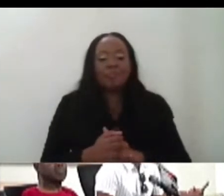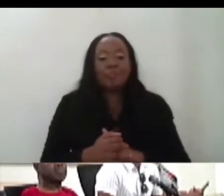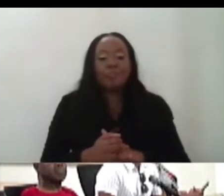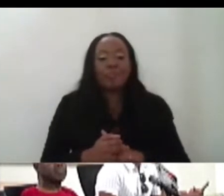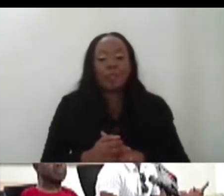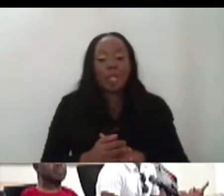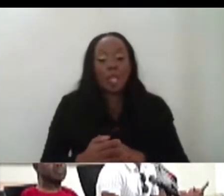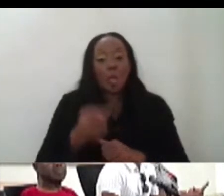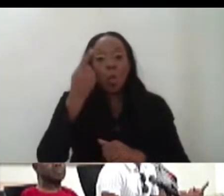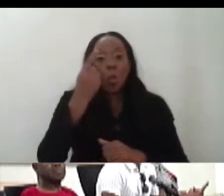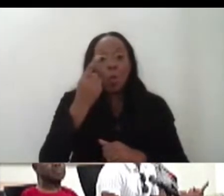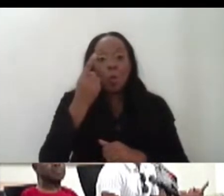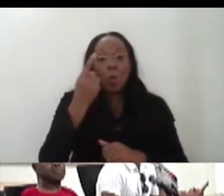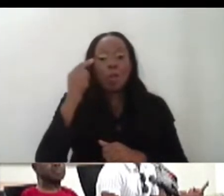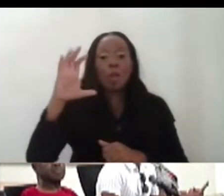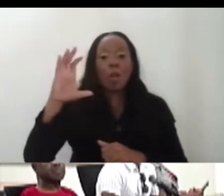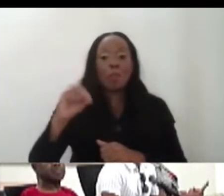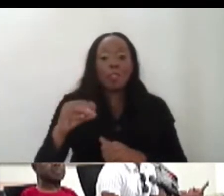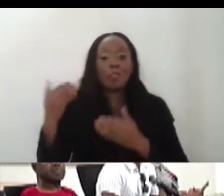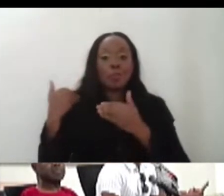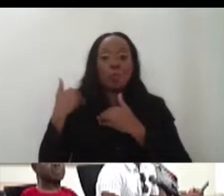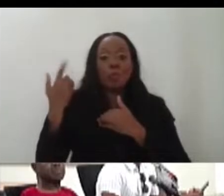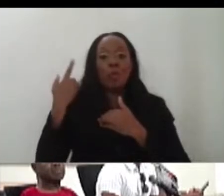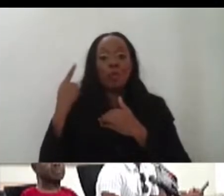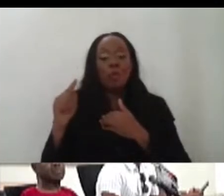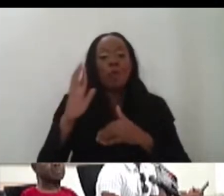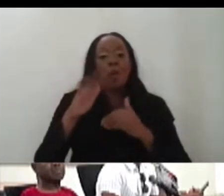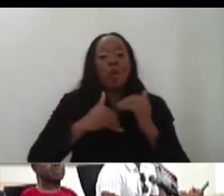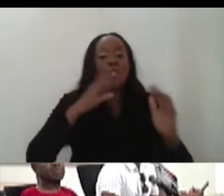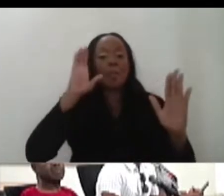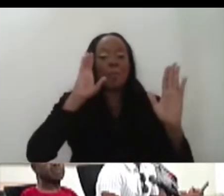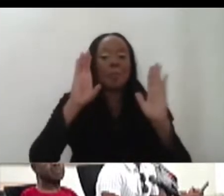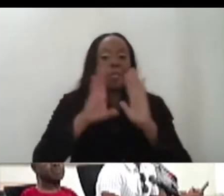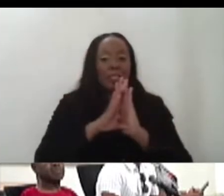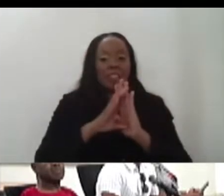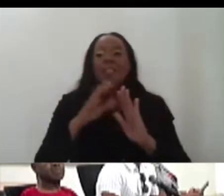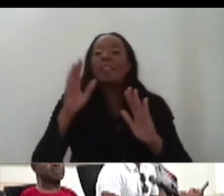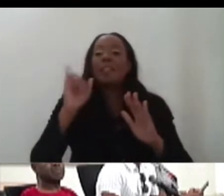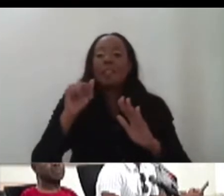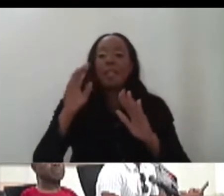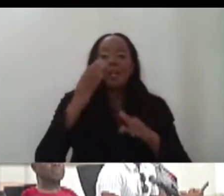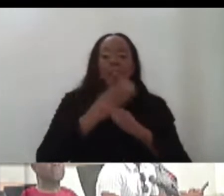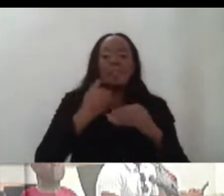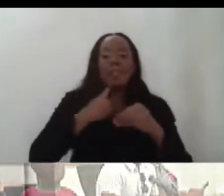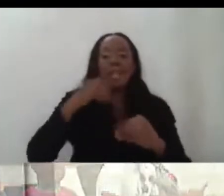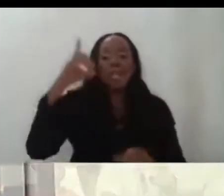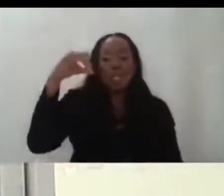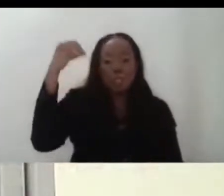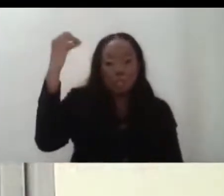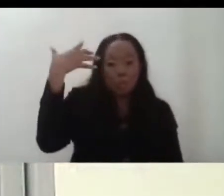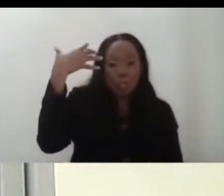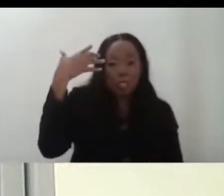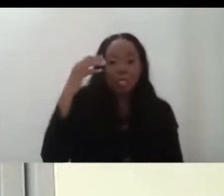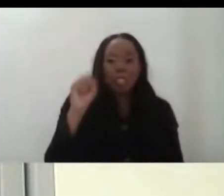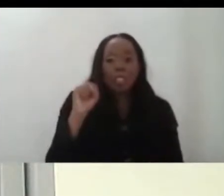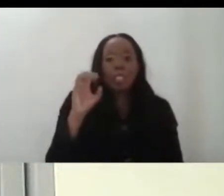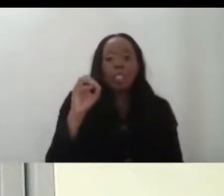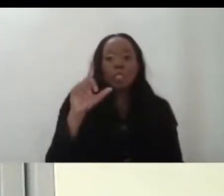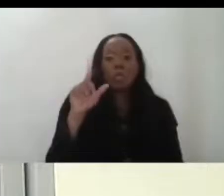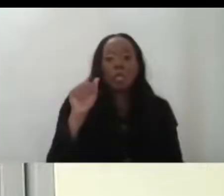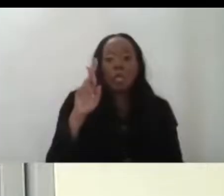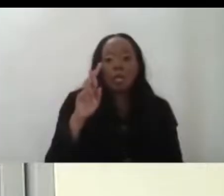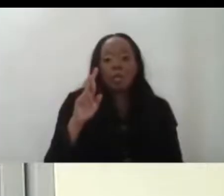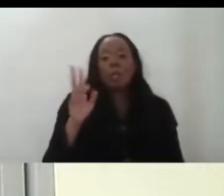across the island. This particular bus shelter has a solar panel, so those persons who are waiting to catch the bus, they can charge